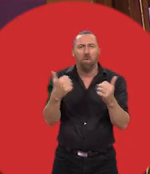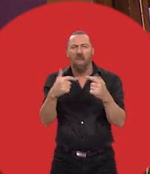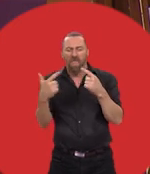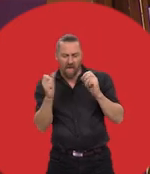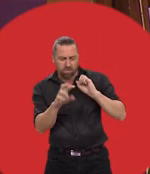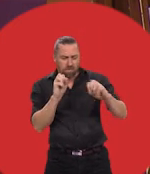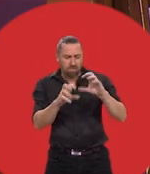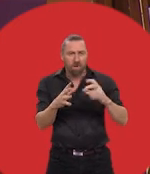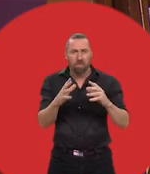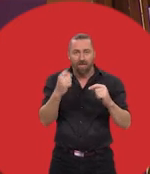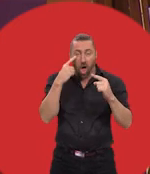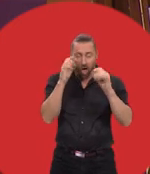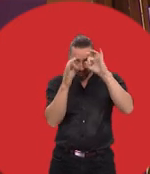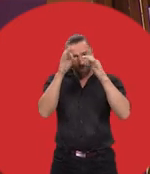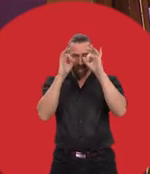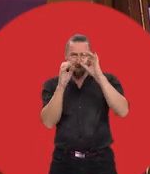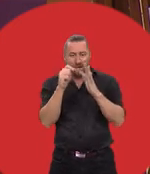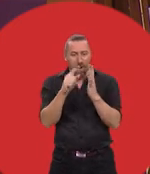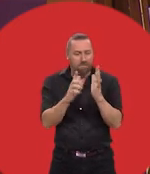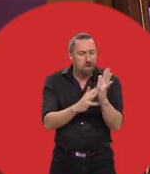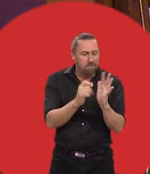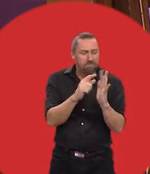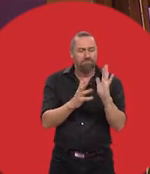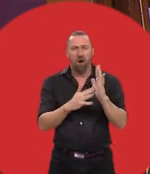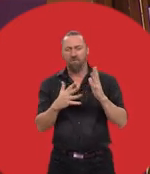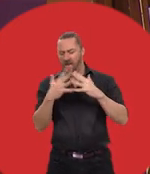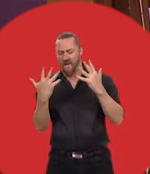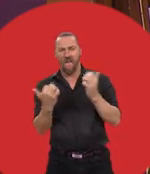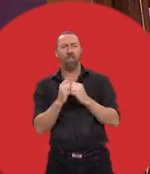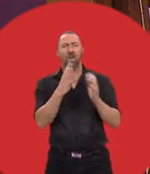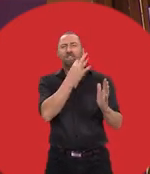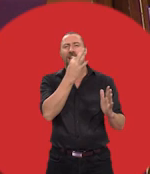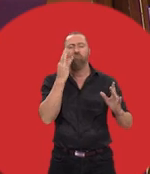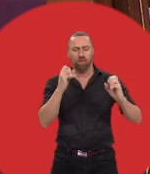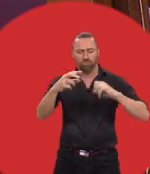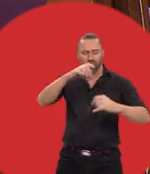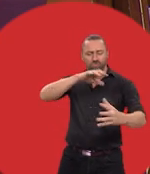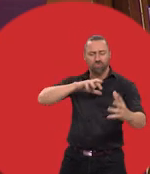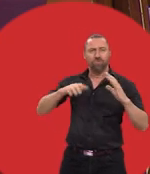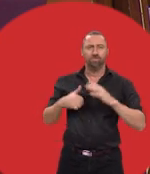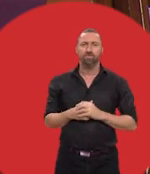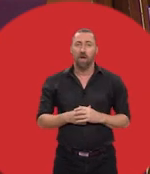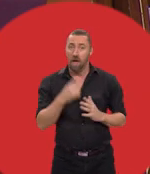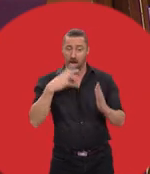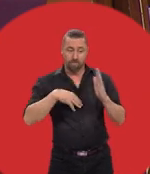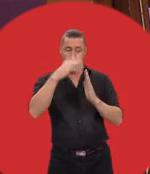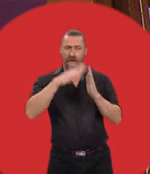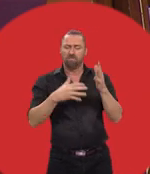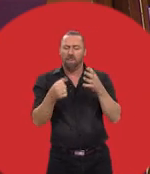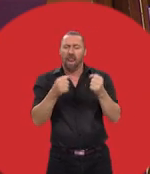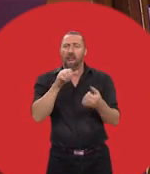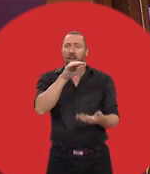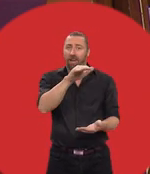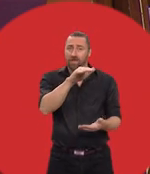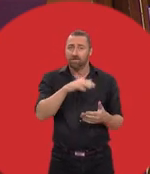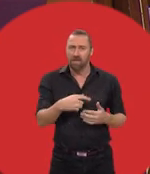some pom-poms, googly eyes, the more the merrier. Now the first step is to paint your milk carton. As you can see, I've already painted this one,